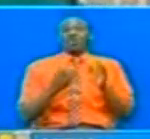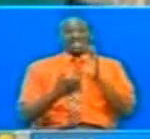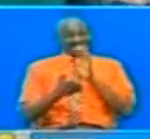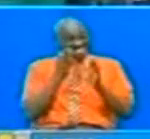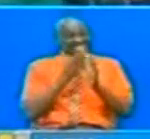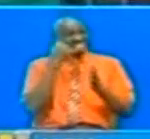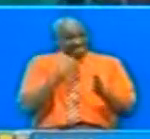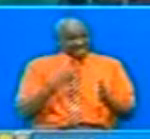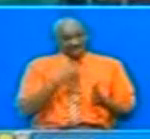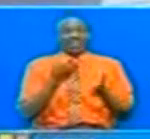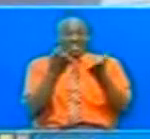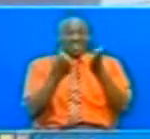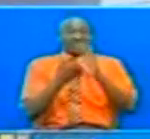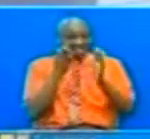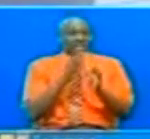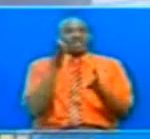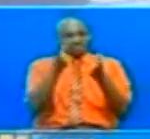surgeries were operated on.